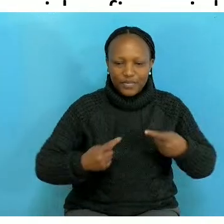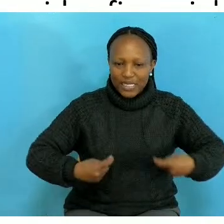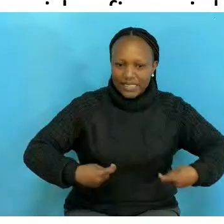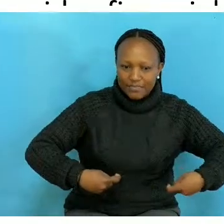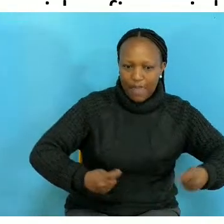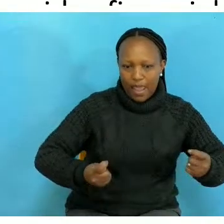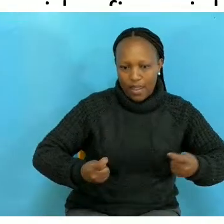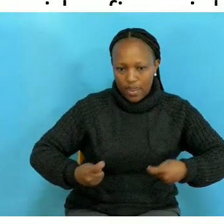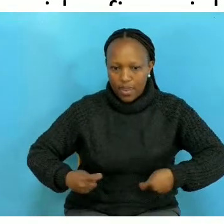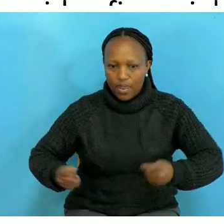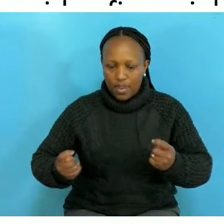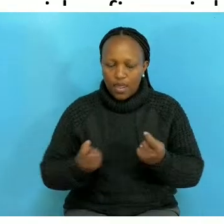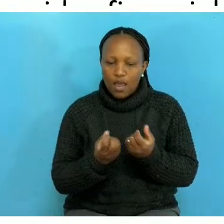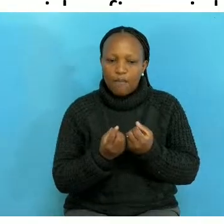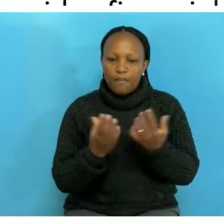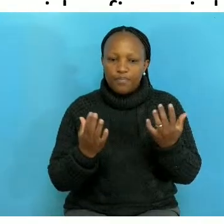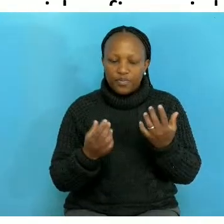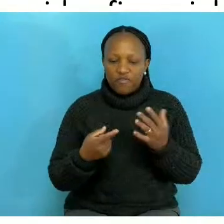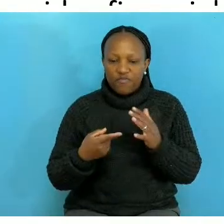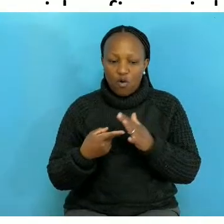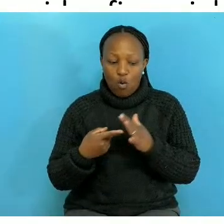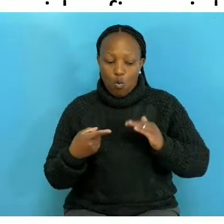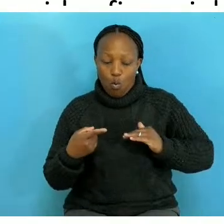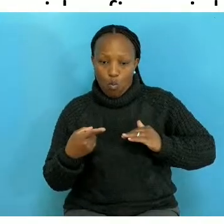spend within women,